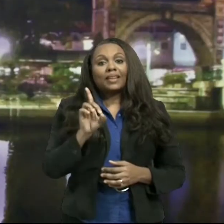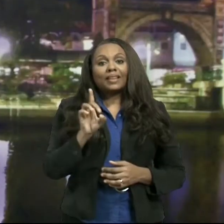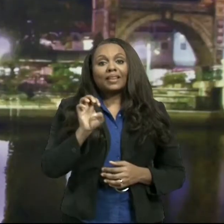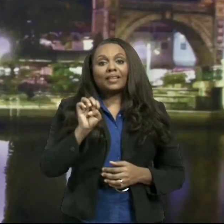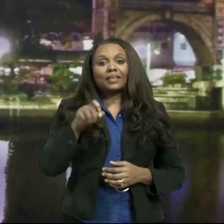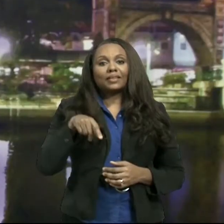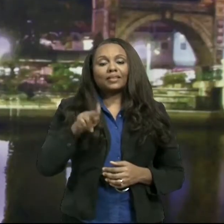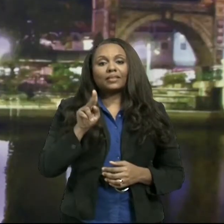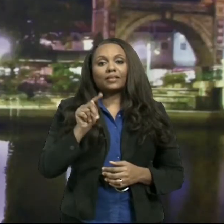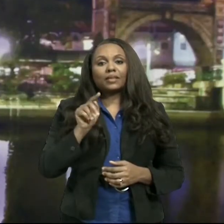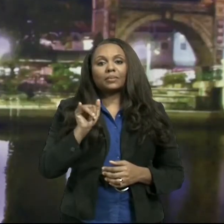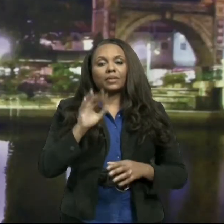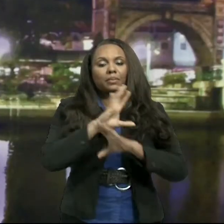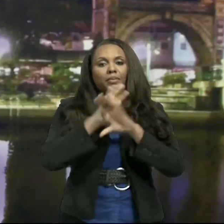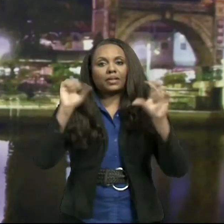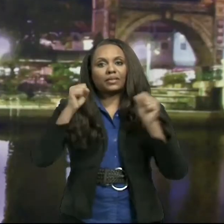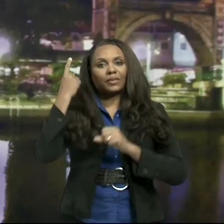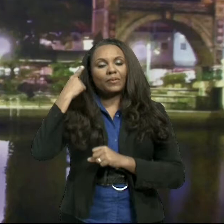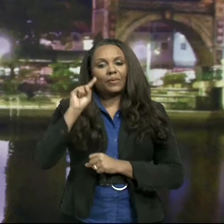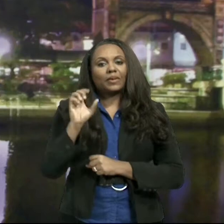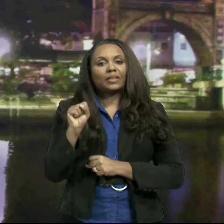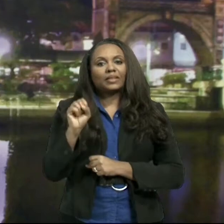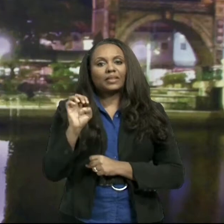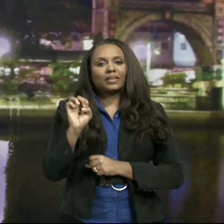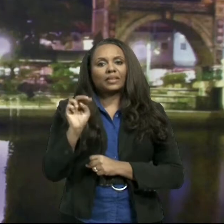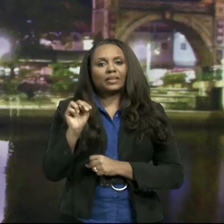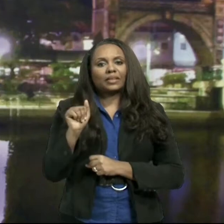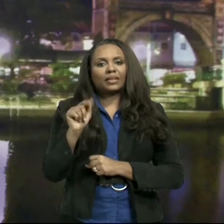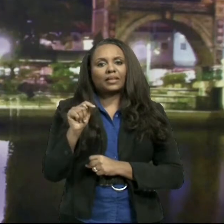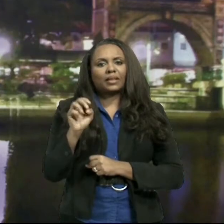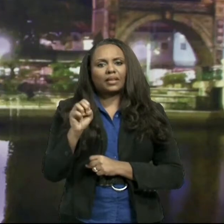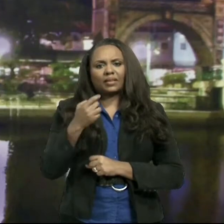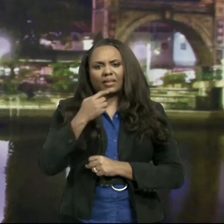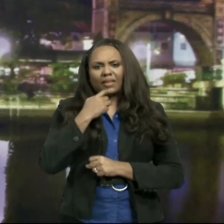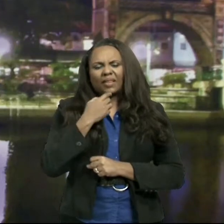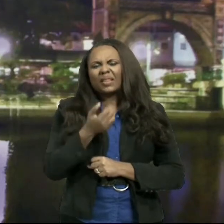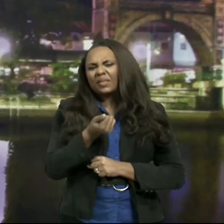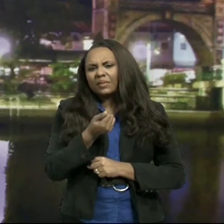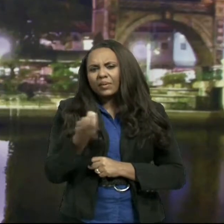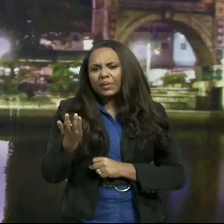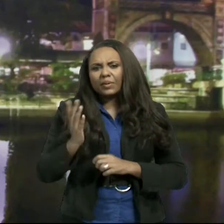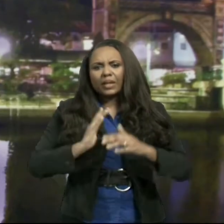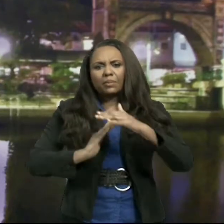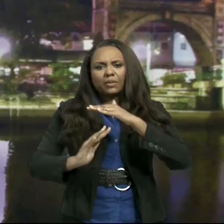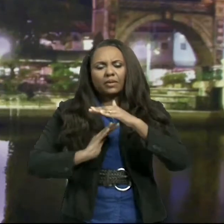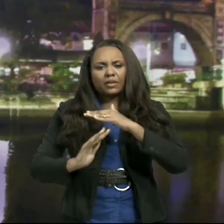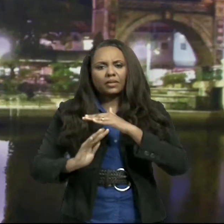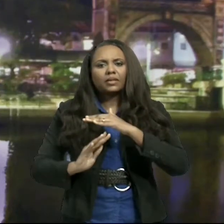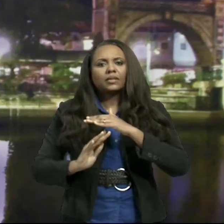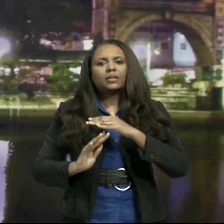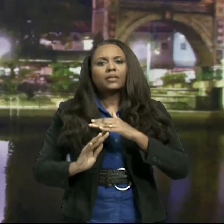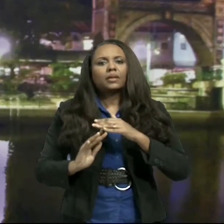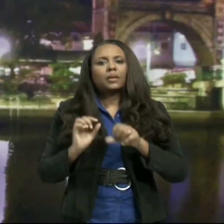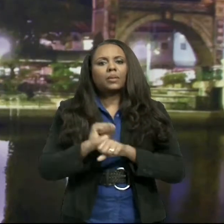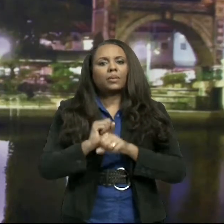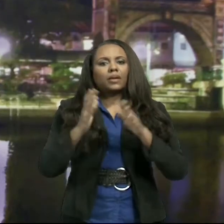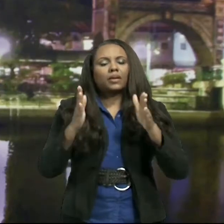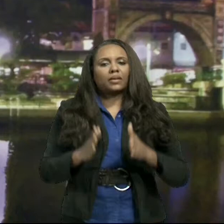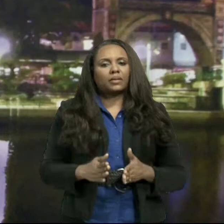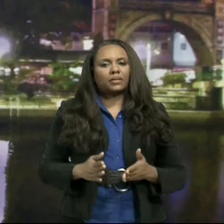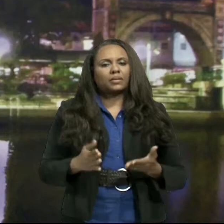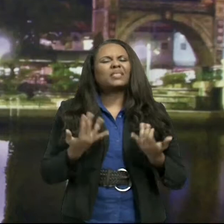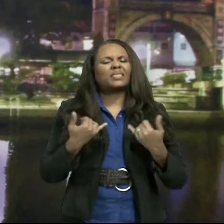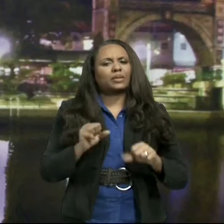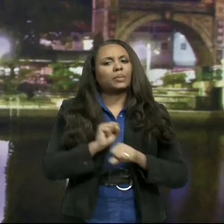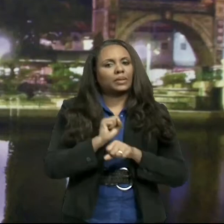Deputy President of the Senate, Rudolph Greenidge, believes there should still be a few immigration officers to operate in their original capacity.